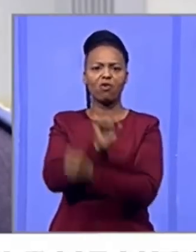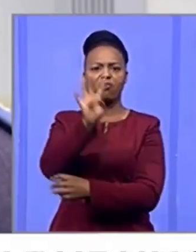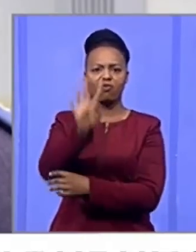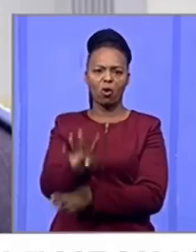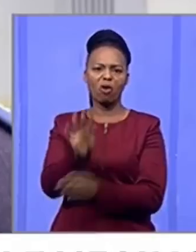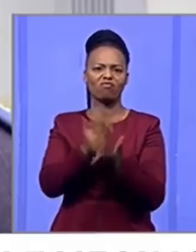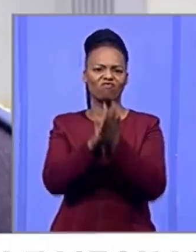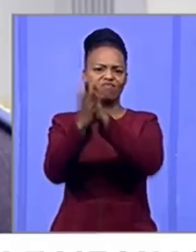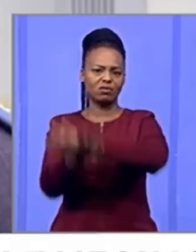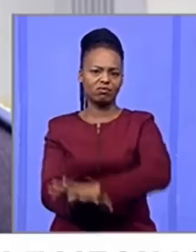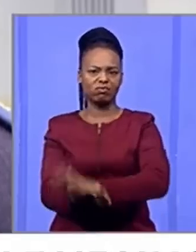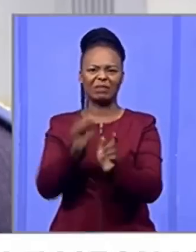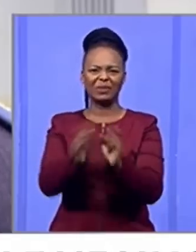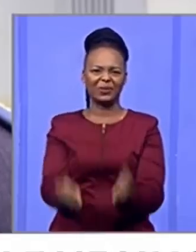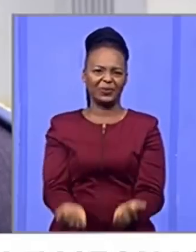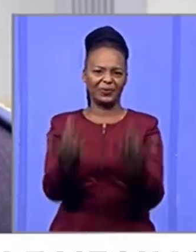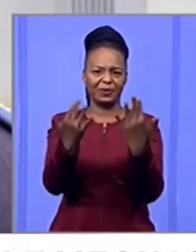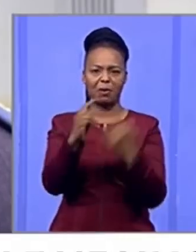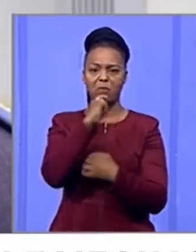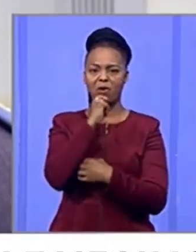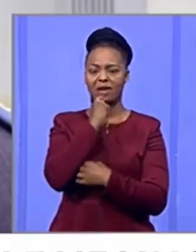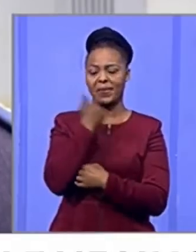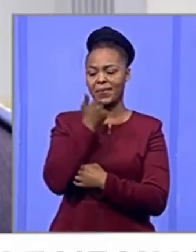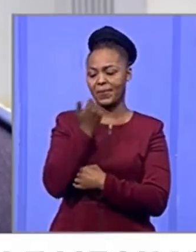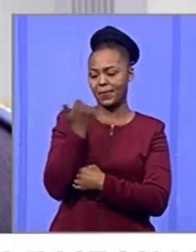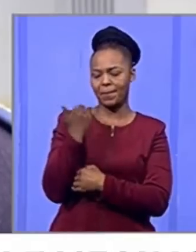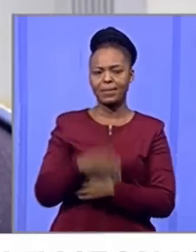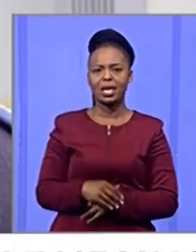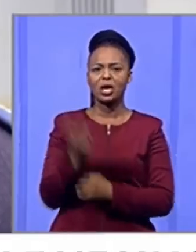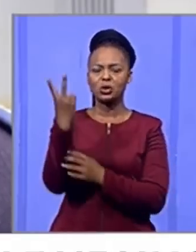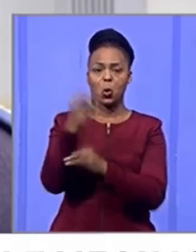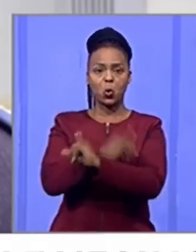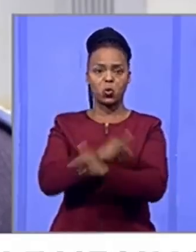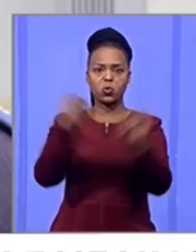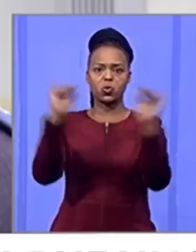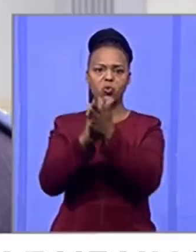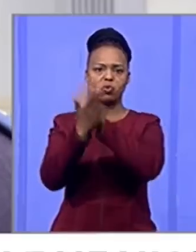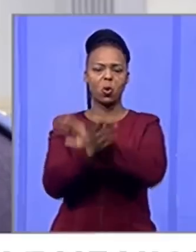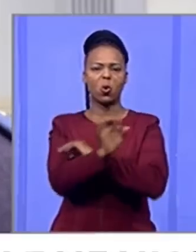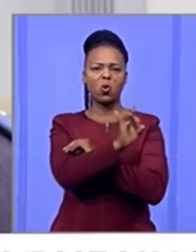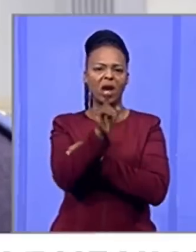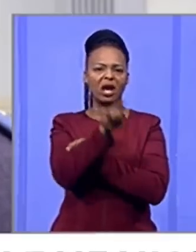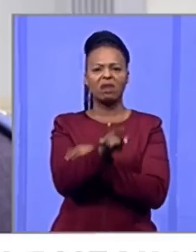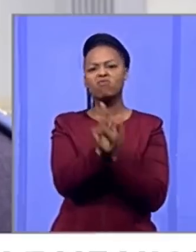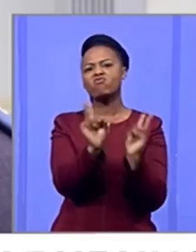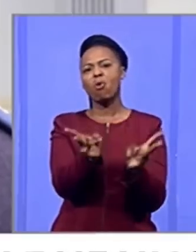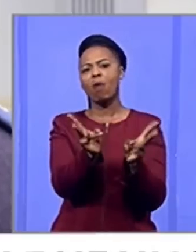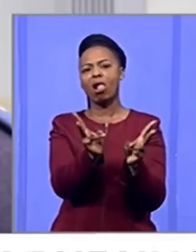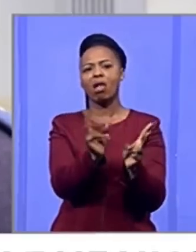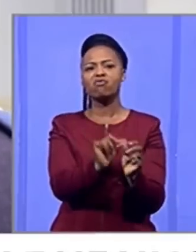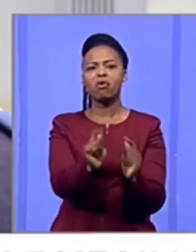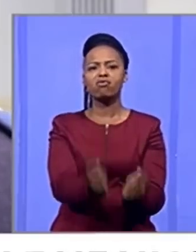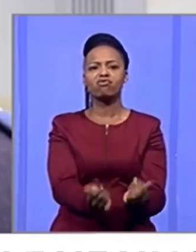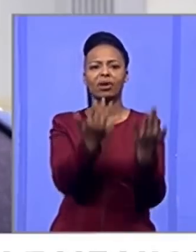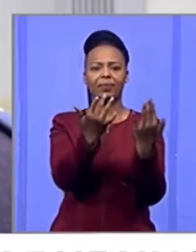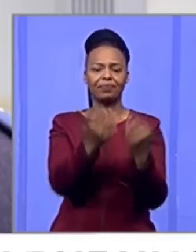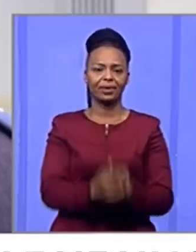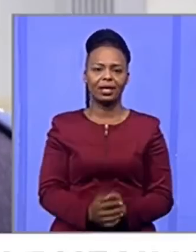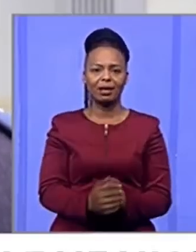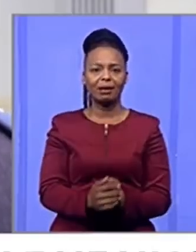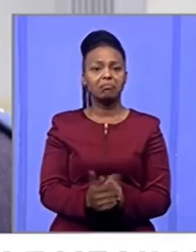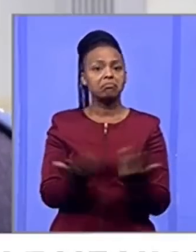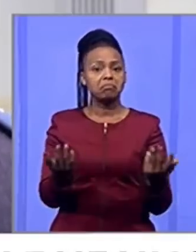alight this morning, of which 2 of them were seriously bent, and one, it was only the cabin that was bent. And